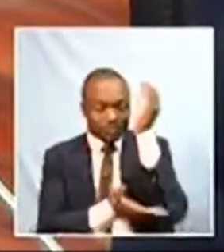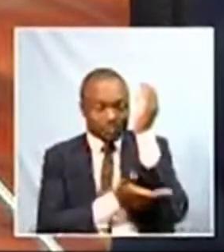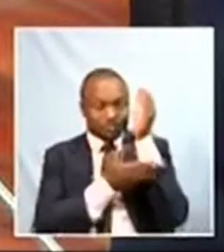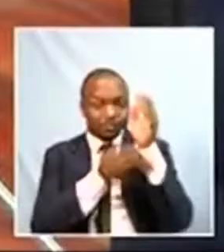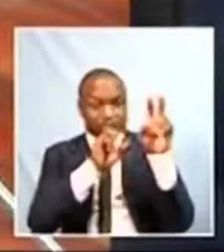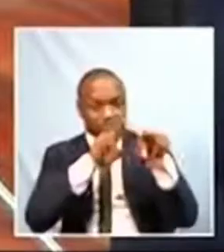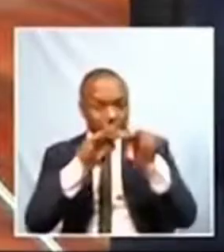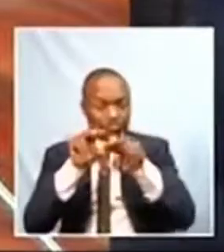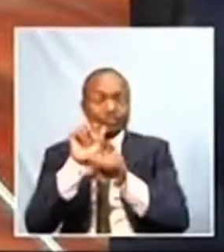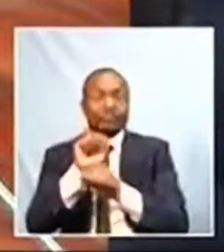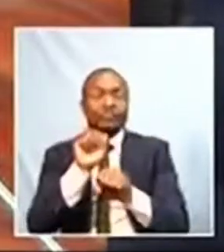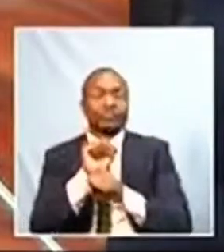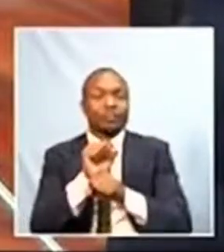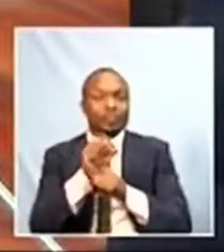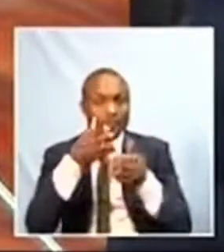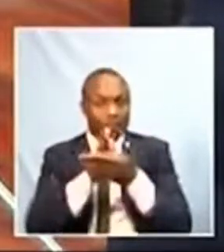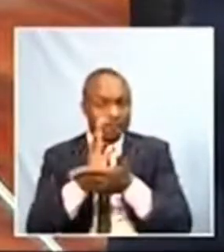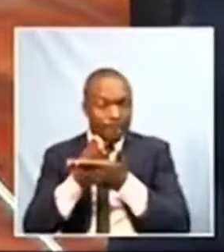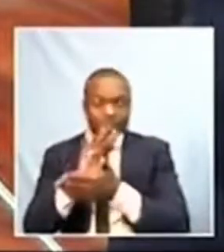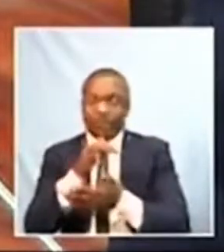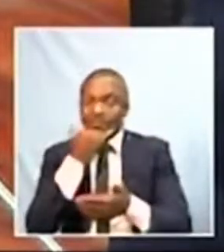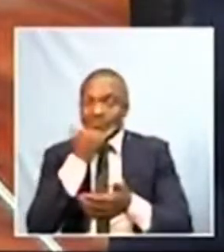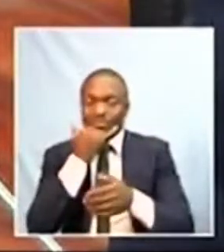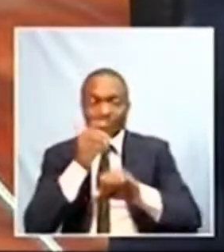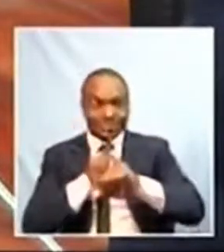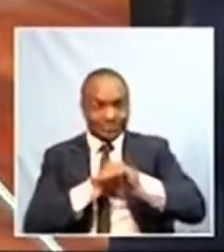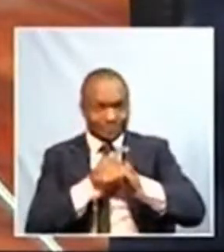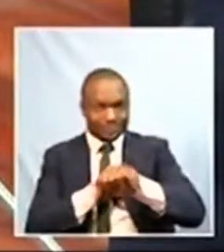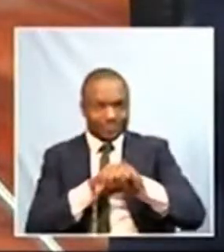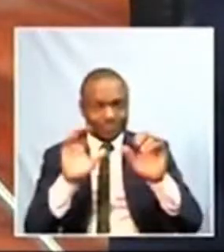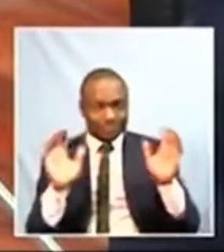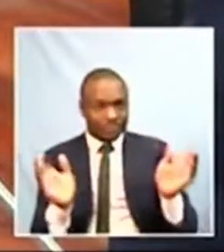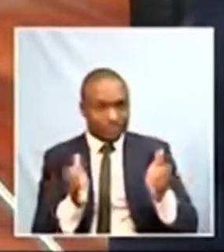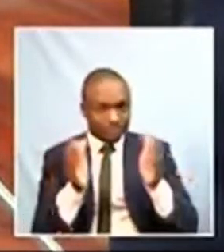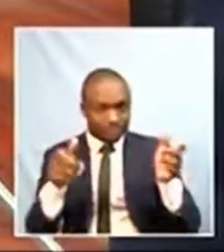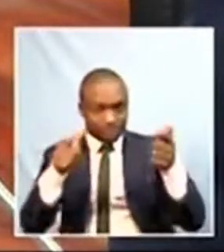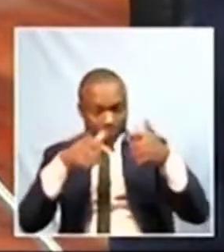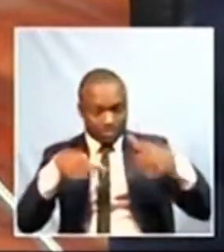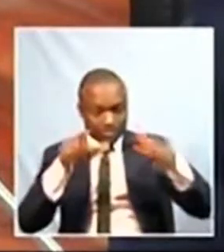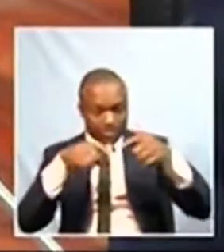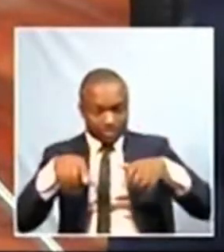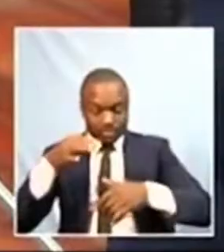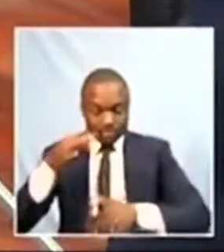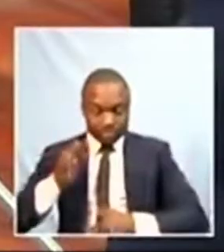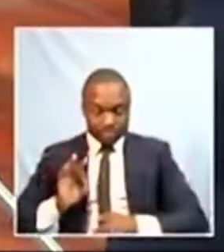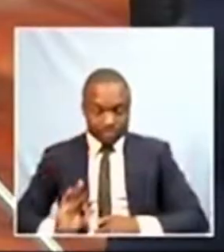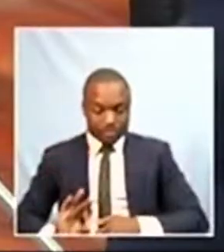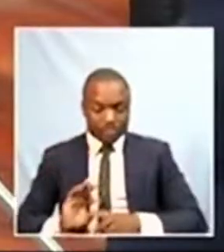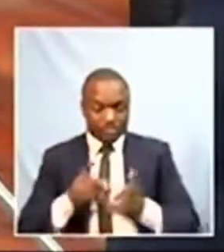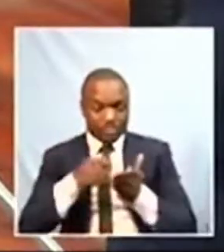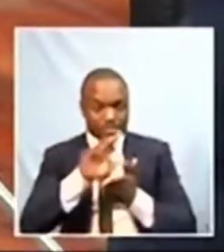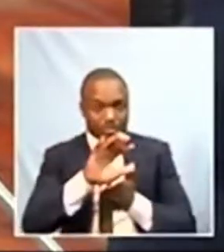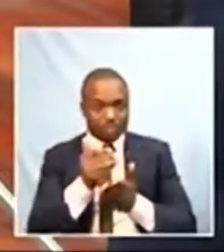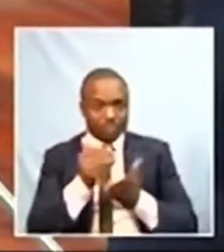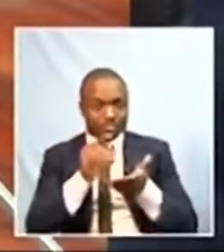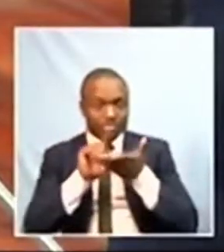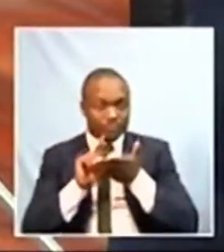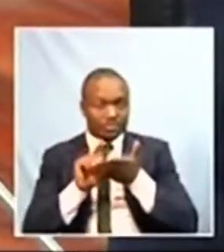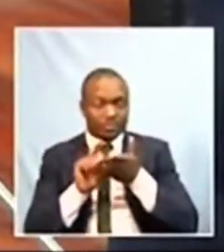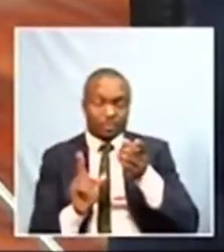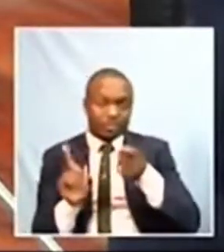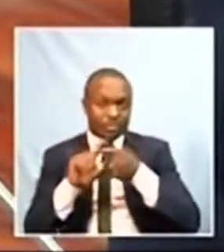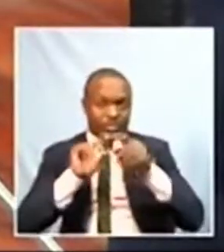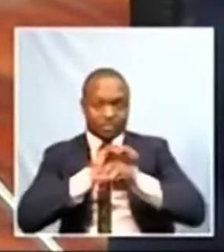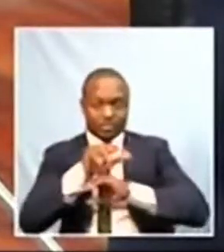monitoring exercises to correct errors timely and to encourage the loan beneficiaries to pay back the loans until all outstanding loans